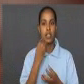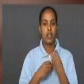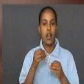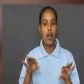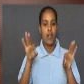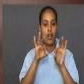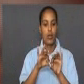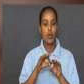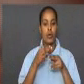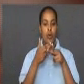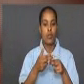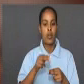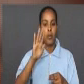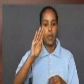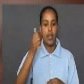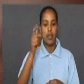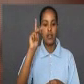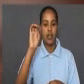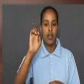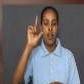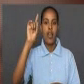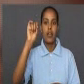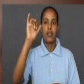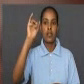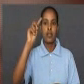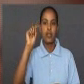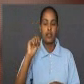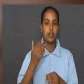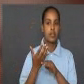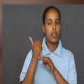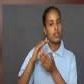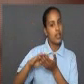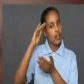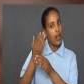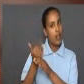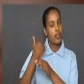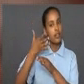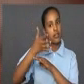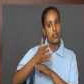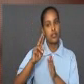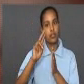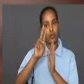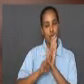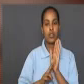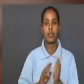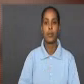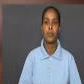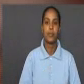was called bakelite, which we will study later in this unit.